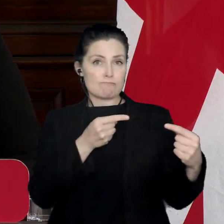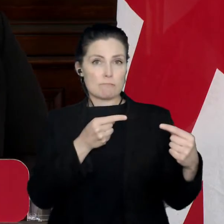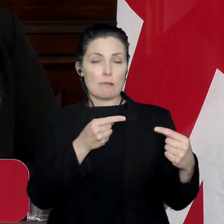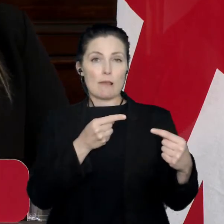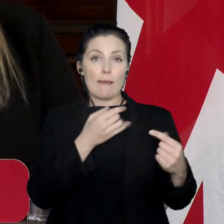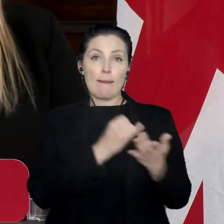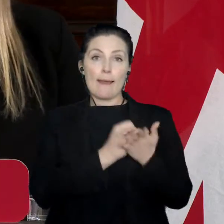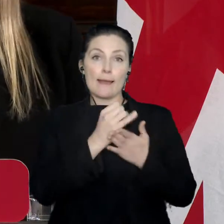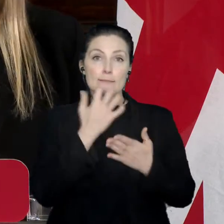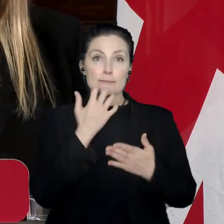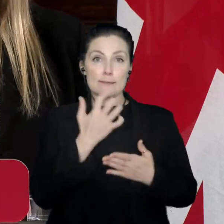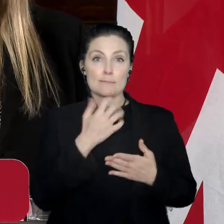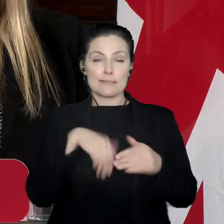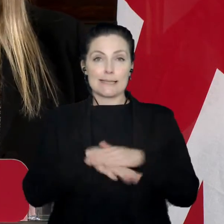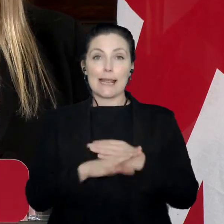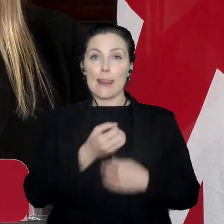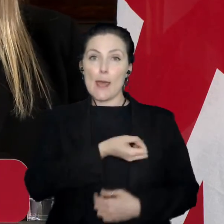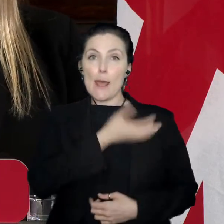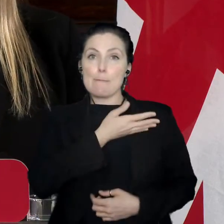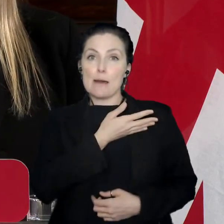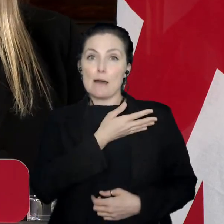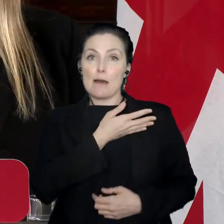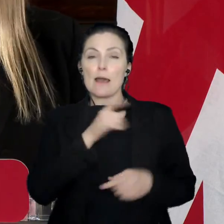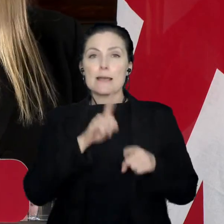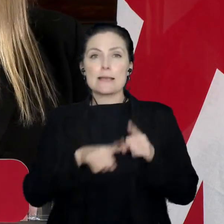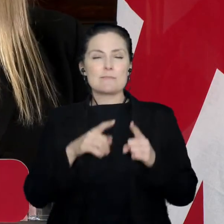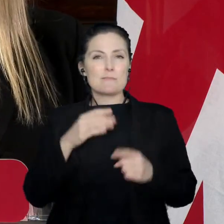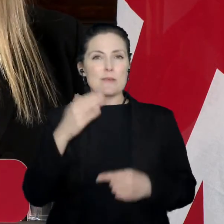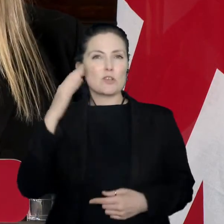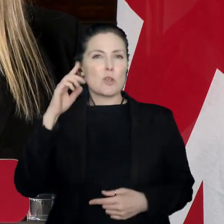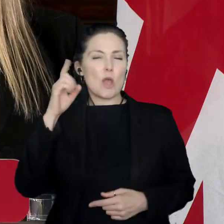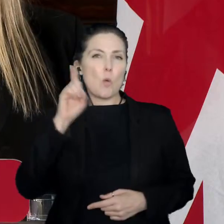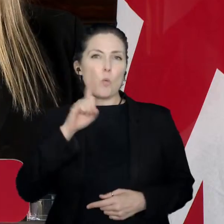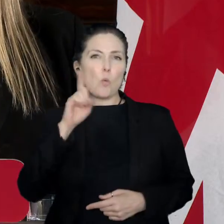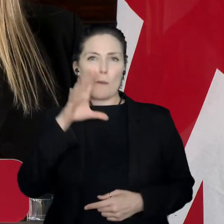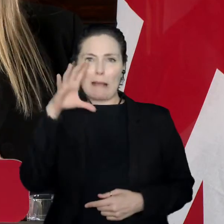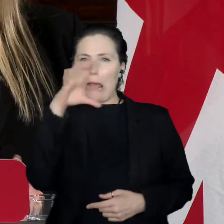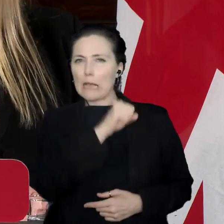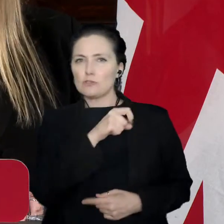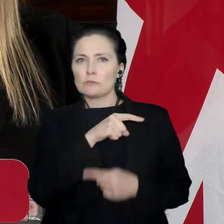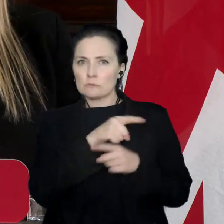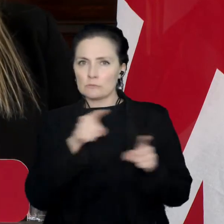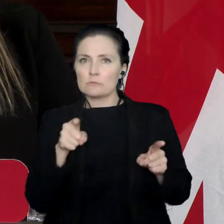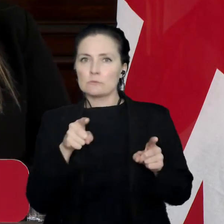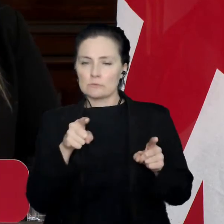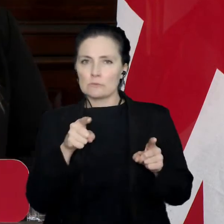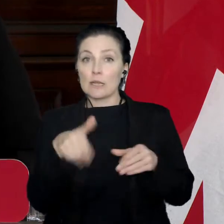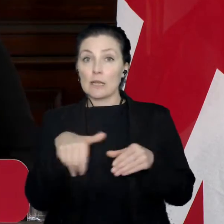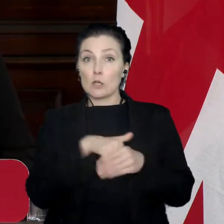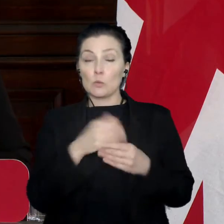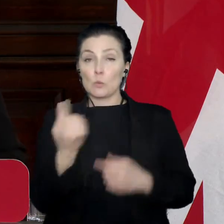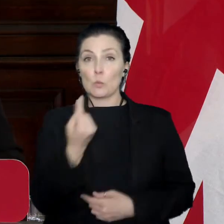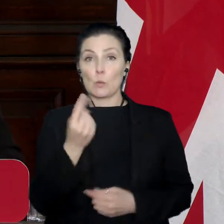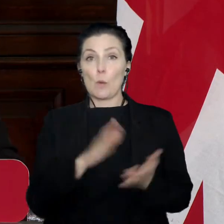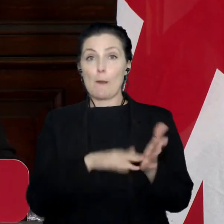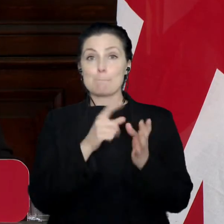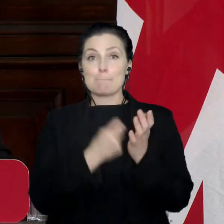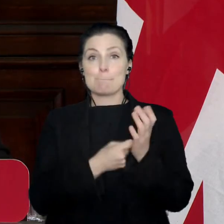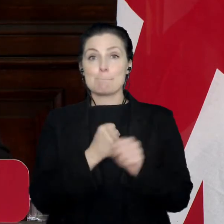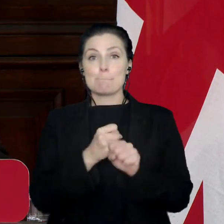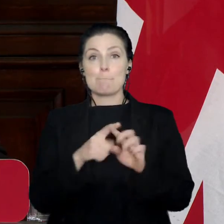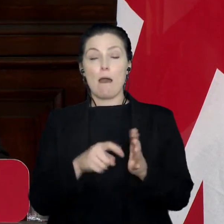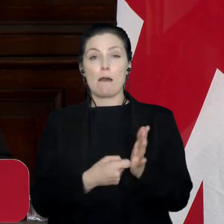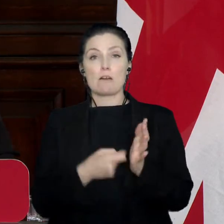Labour, particularly the misogyny aimed at women, including Margaret,